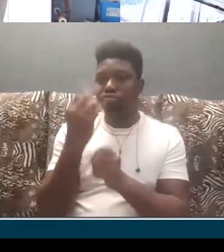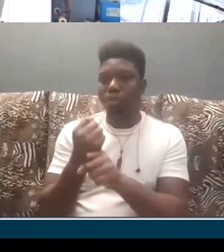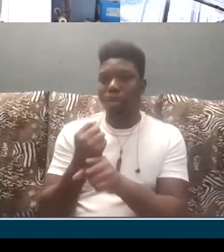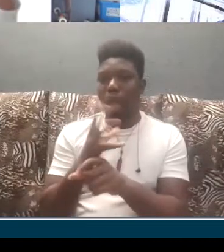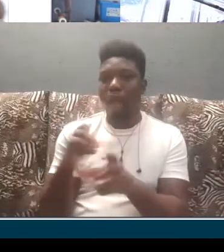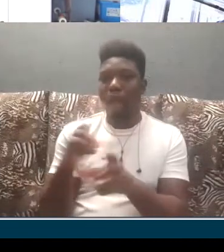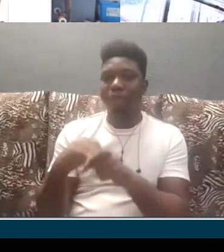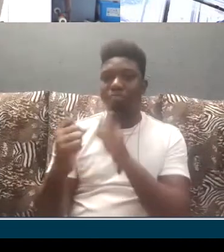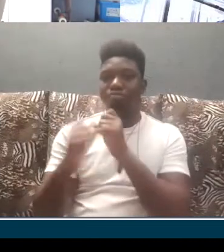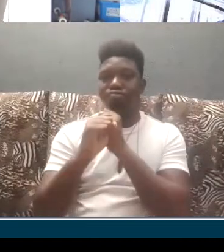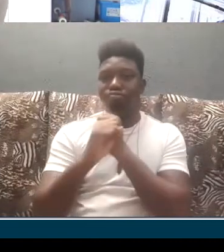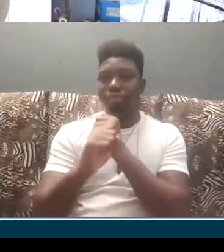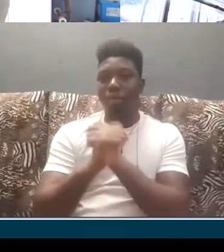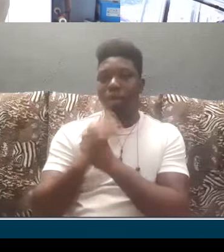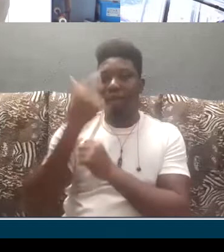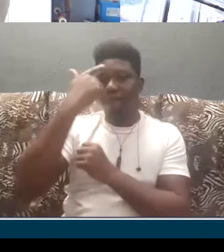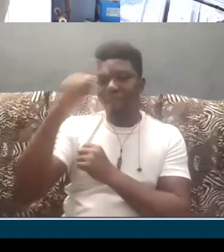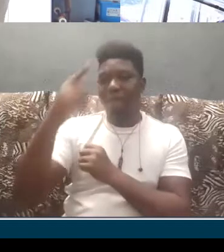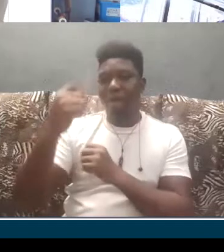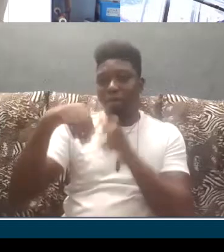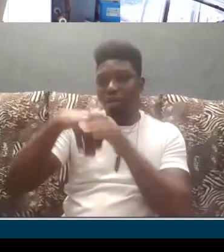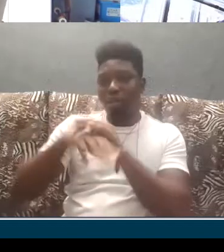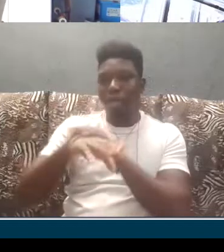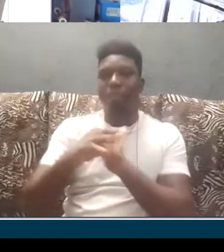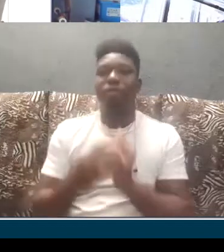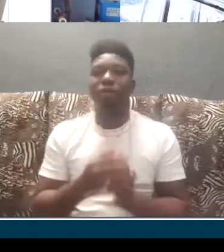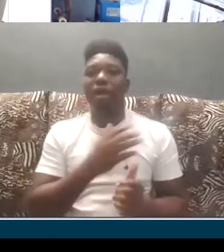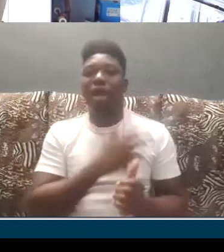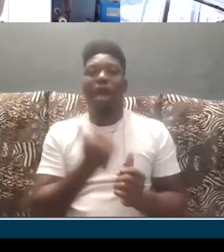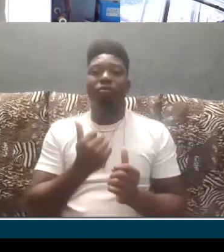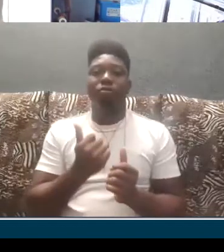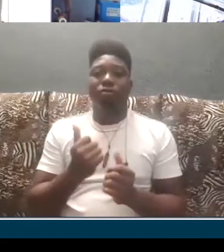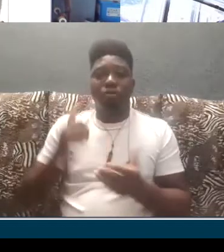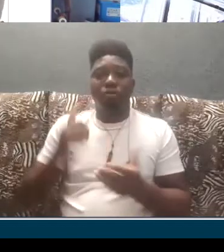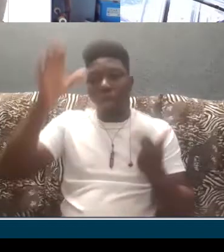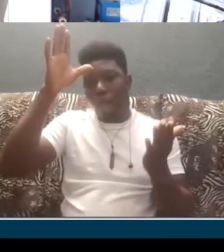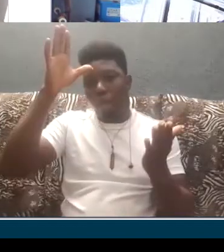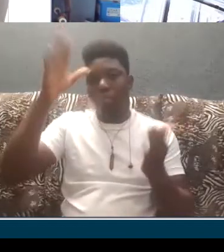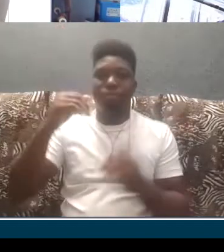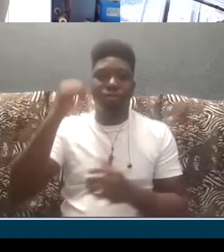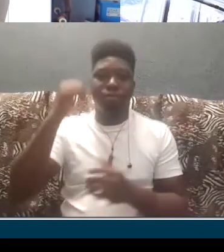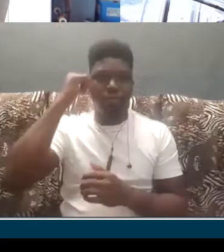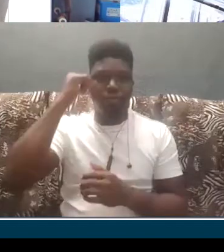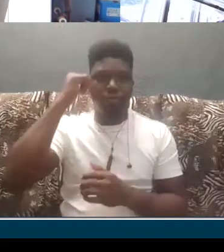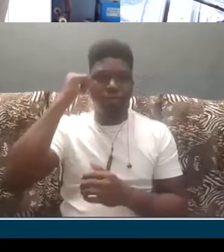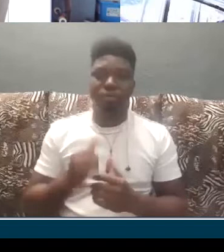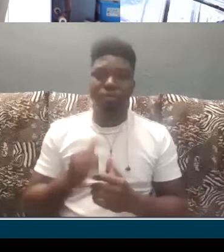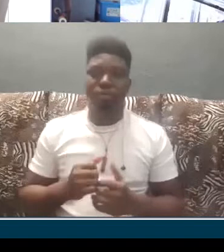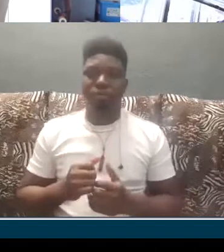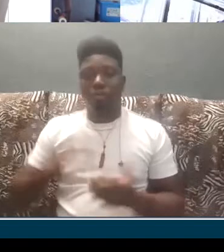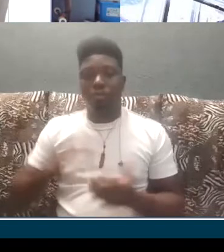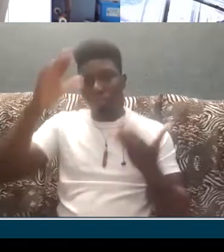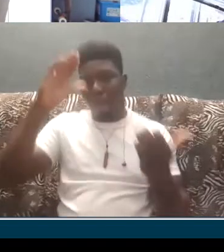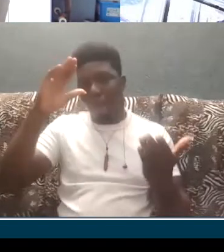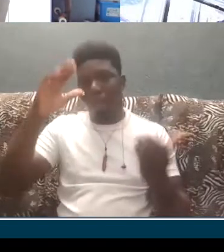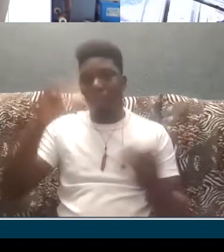Rights Washington. I certainly hope you all had a read through of some of the great resources that, as recommended by Abby, we sent out in preparing for